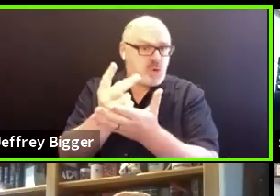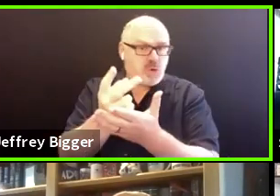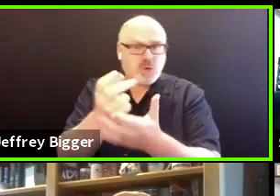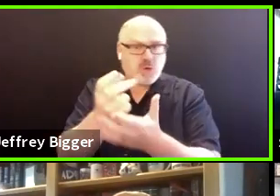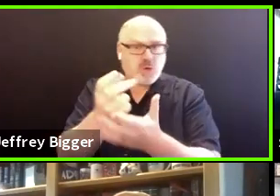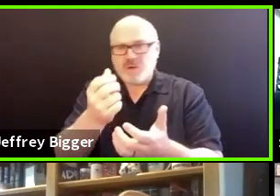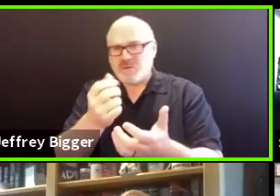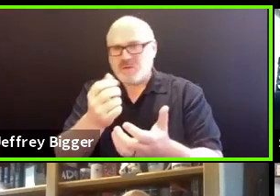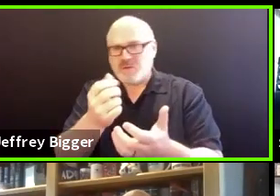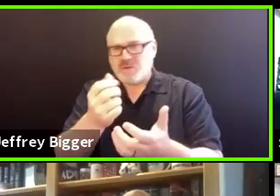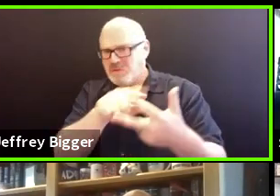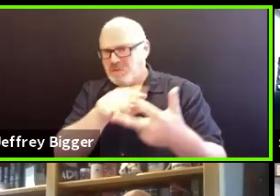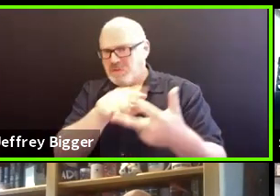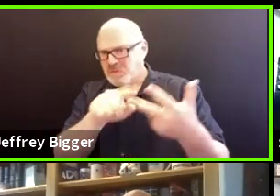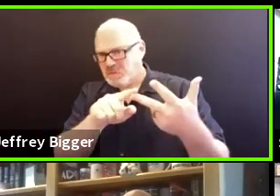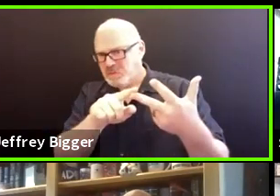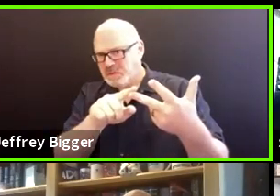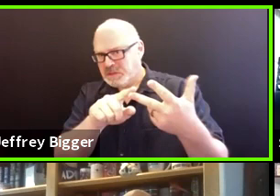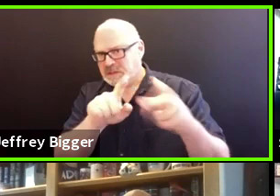3 sets of